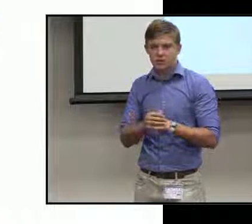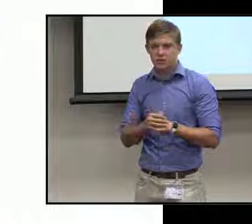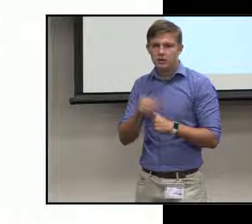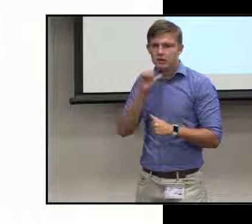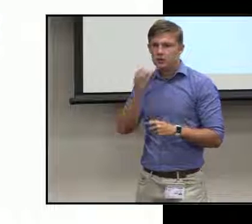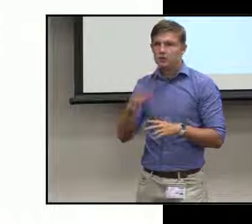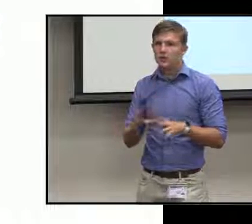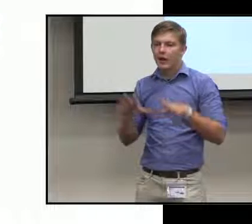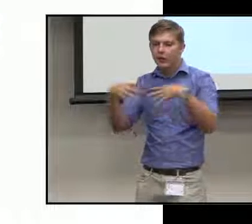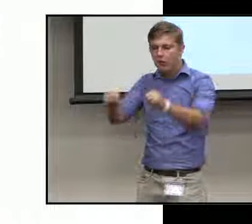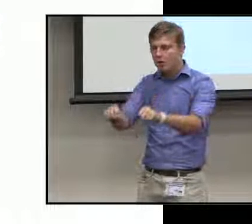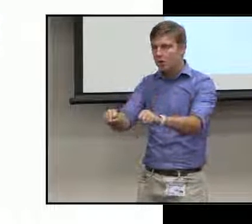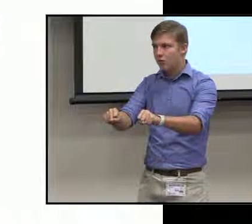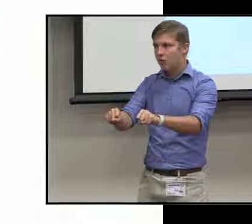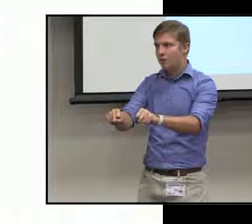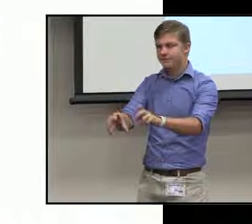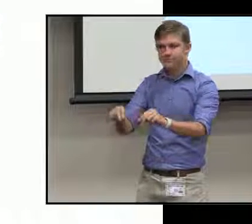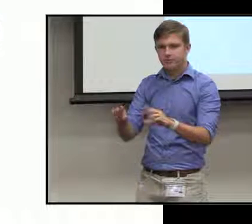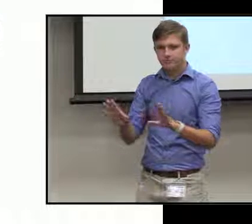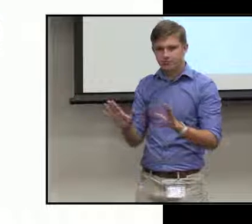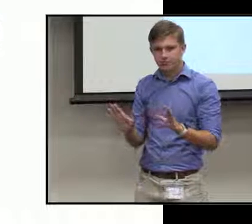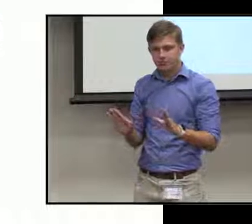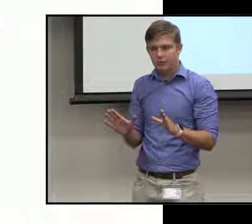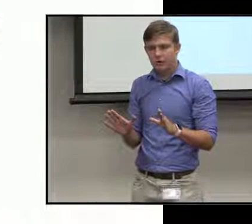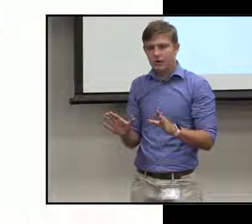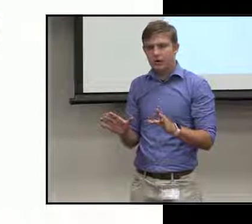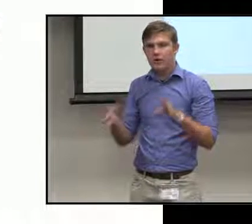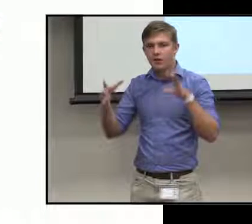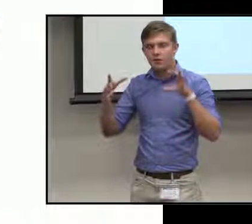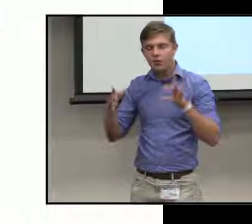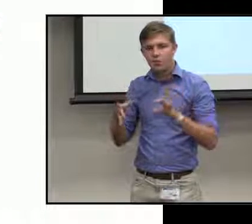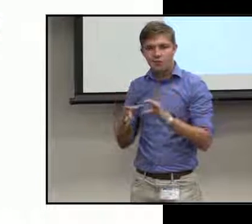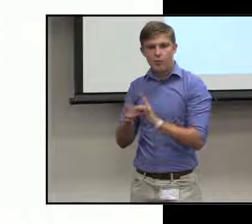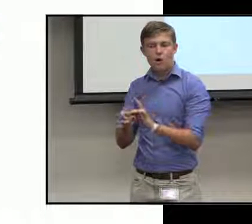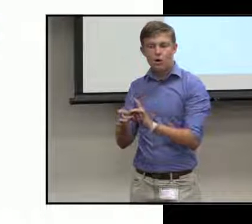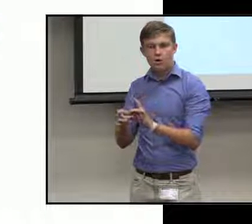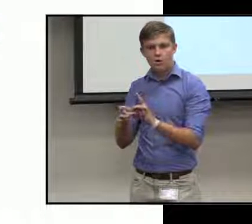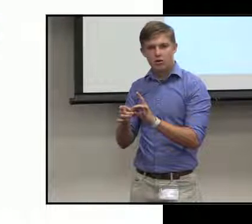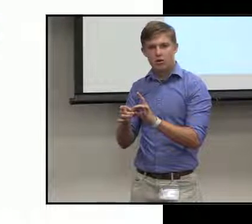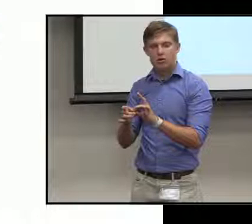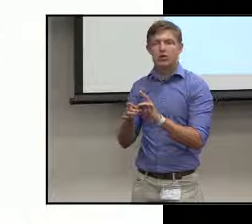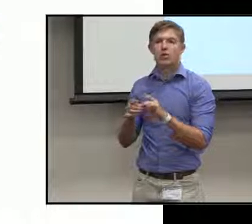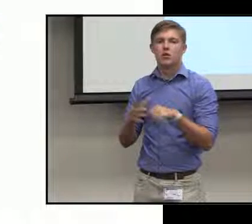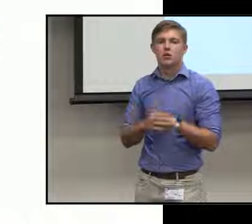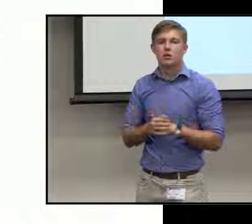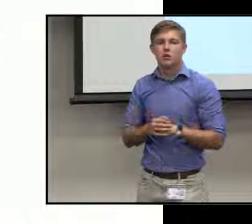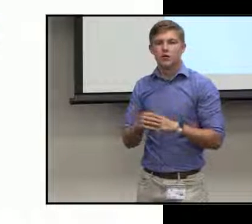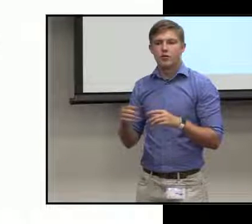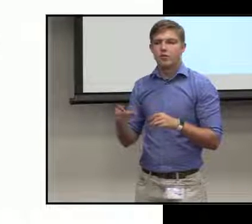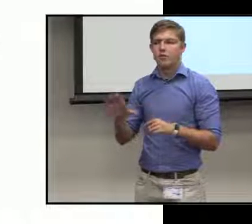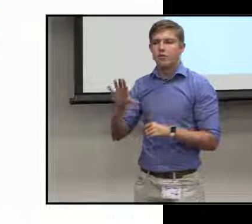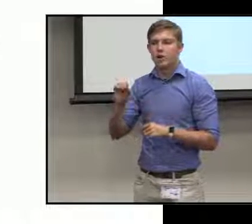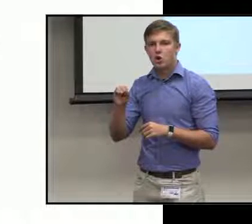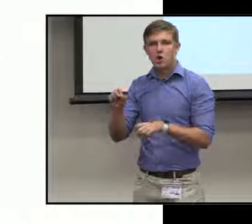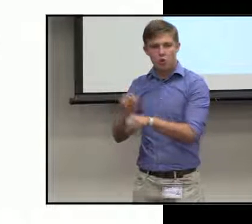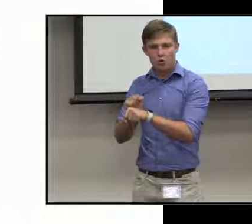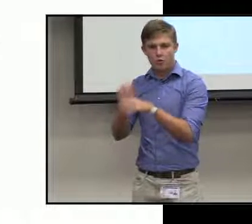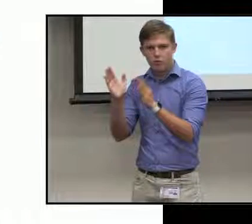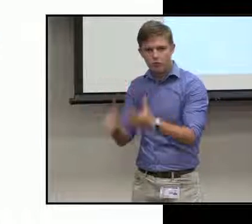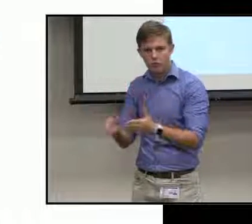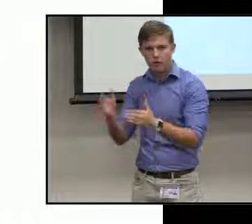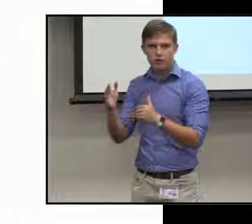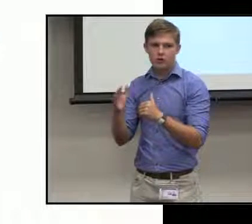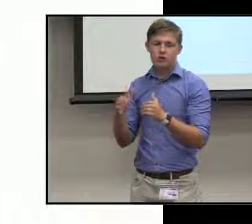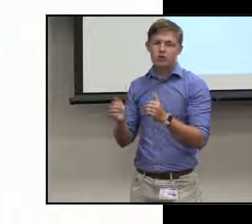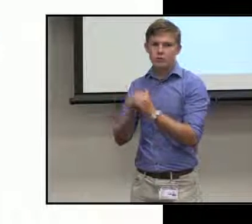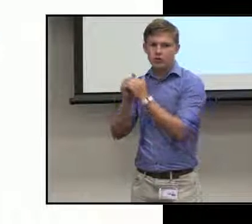to take over. You partner with them. You want to be co-workers with them. You're not the American Messiah that